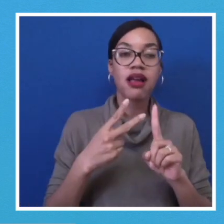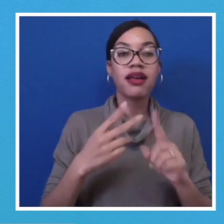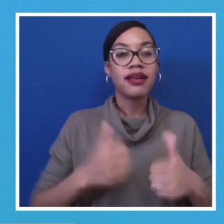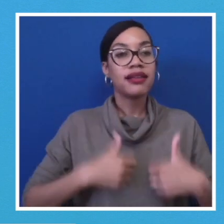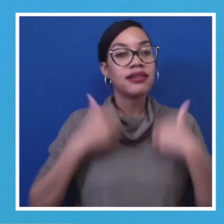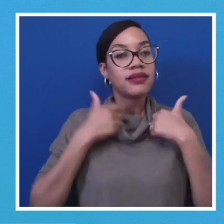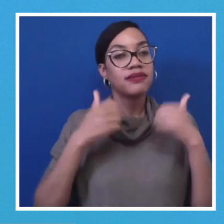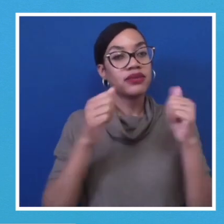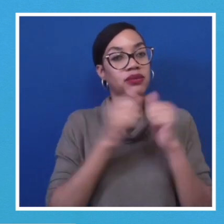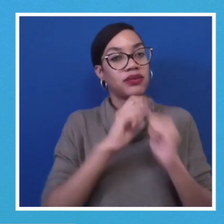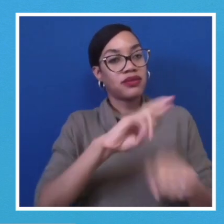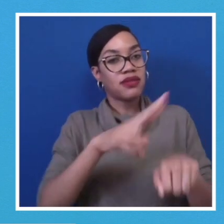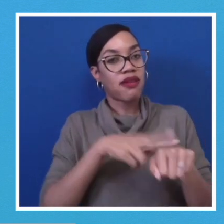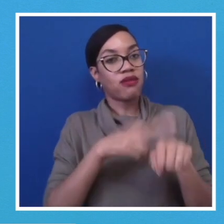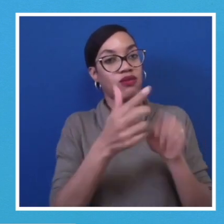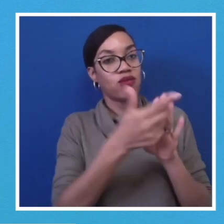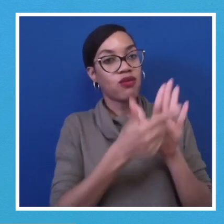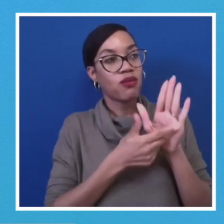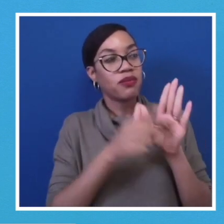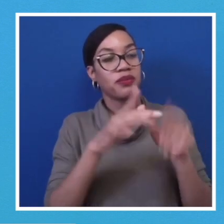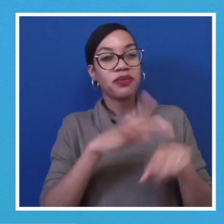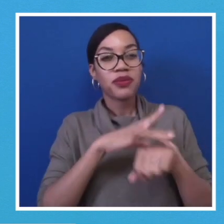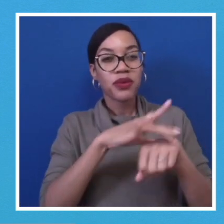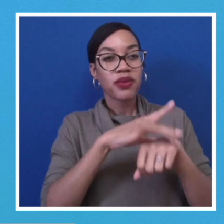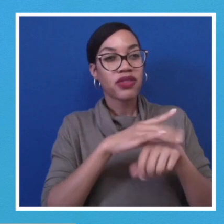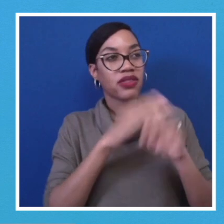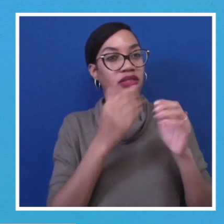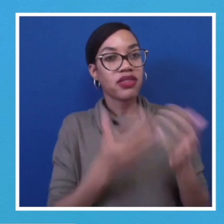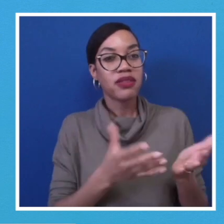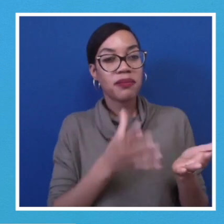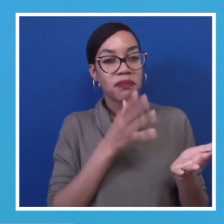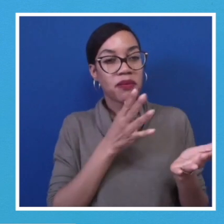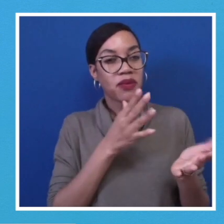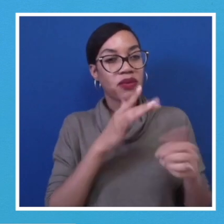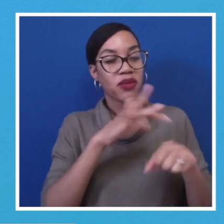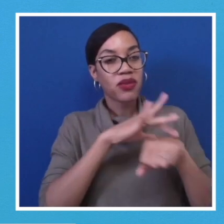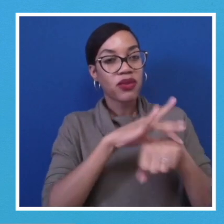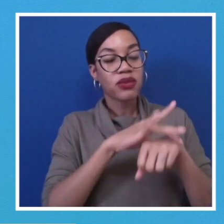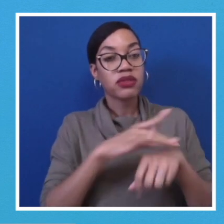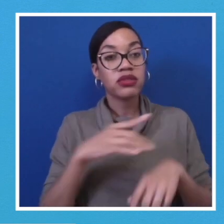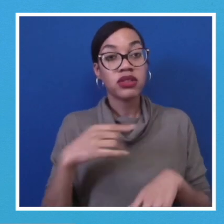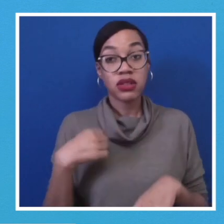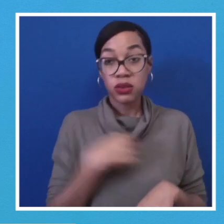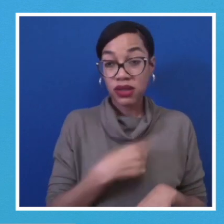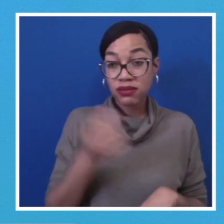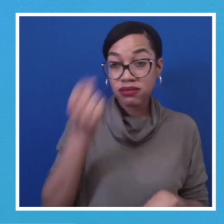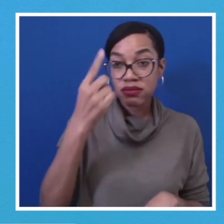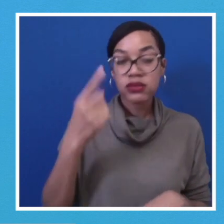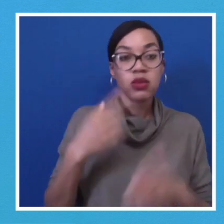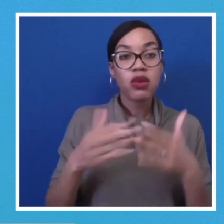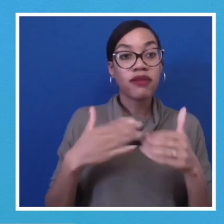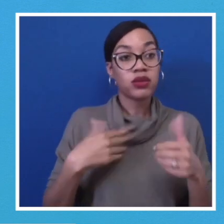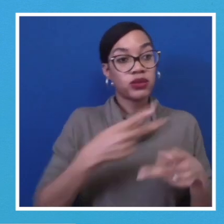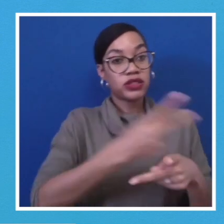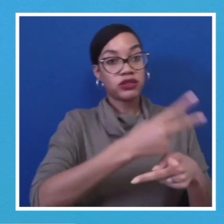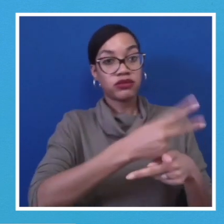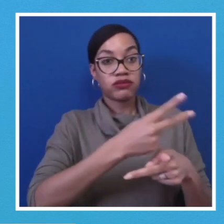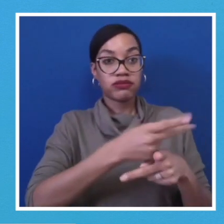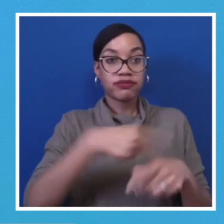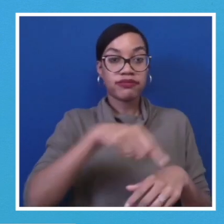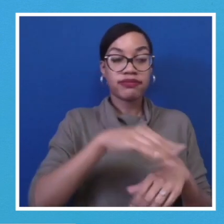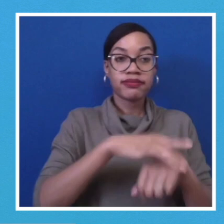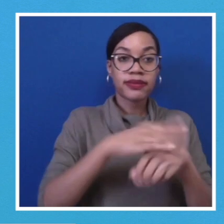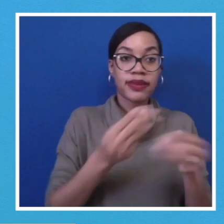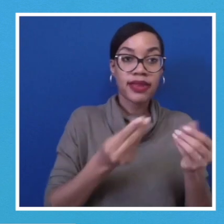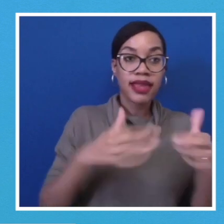widespread understanding of Indigenous people and what we have always known. What we do to the land, we do to ourselves. And humanity has lost this sacred